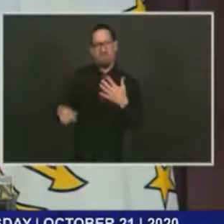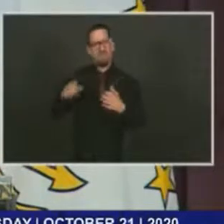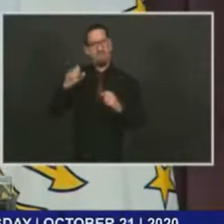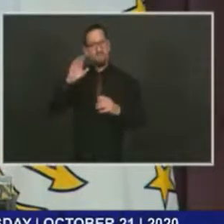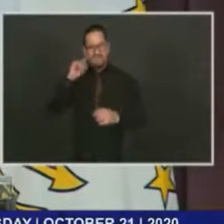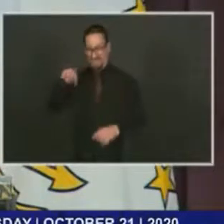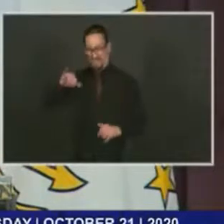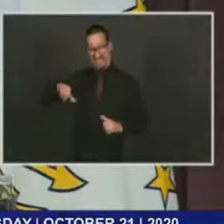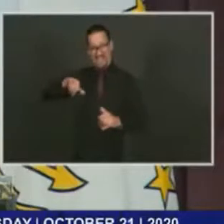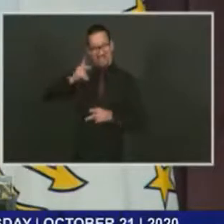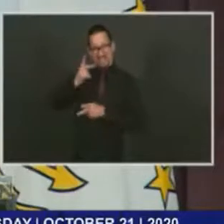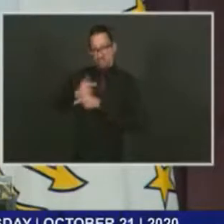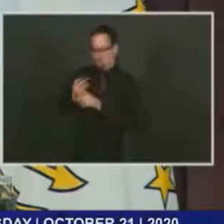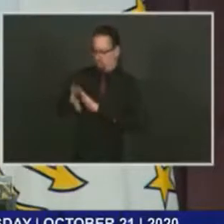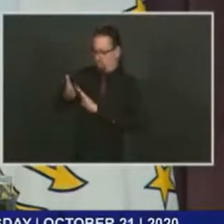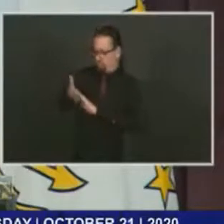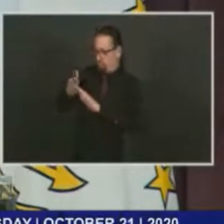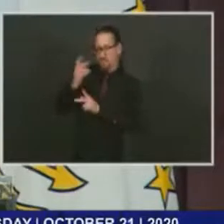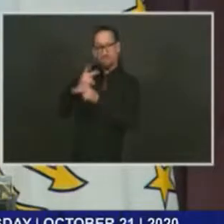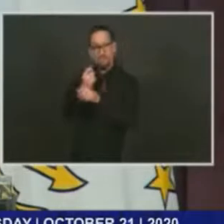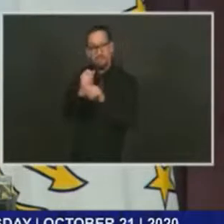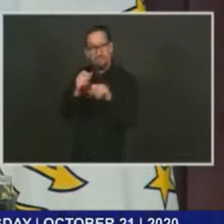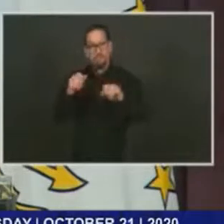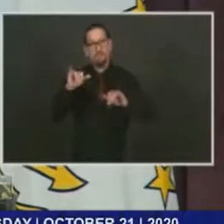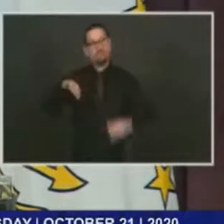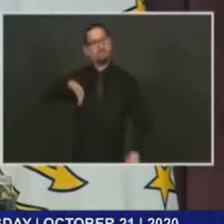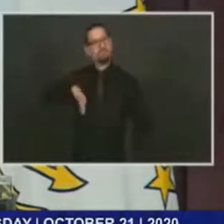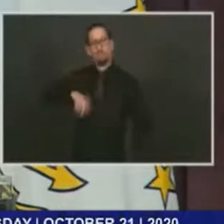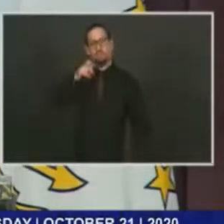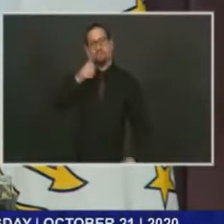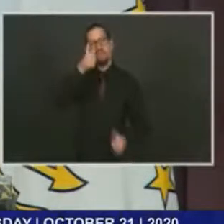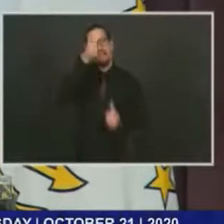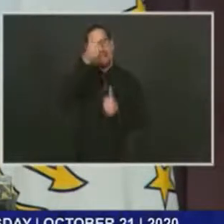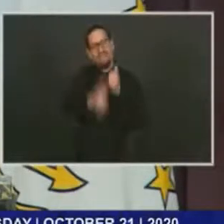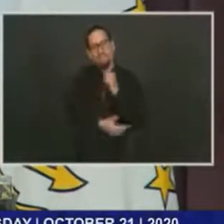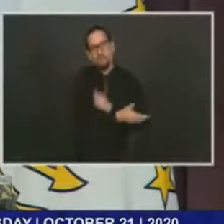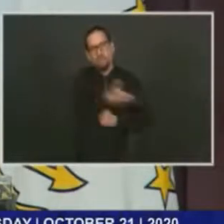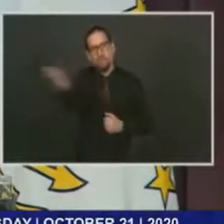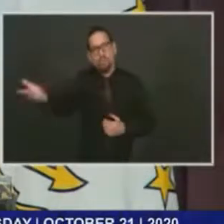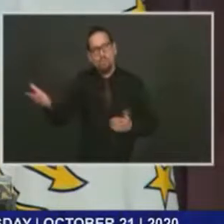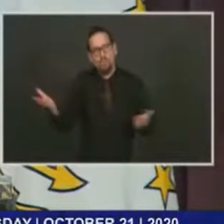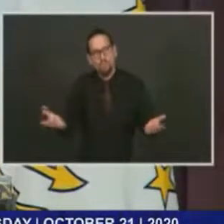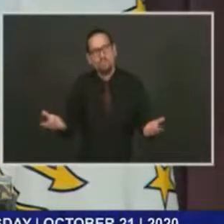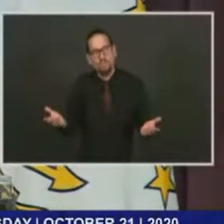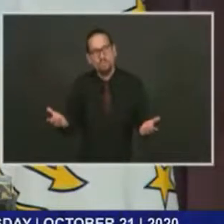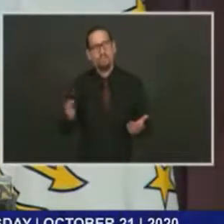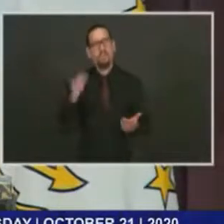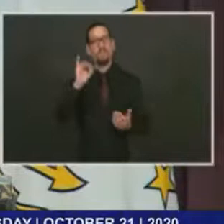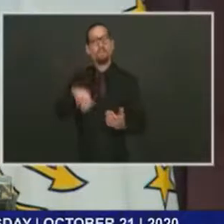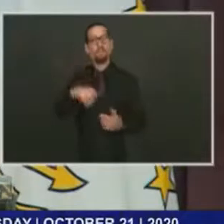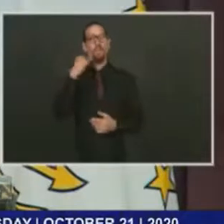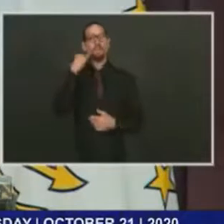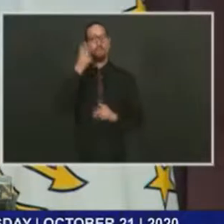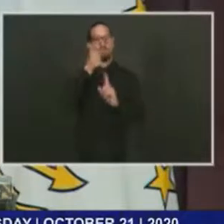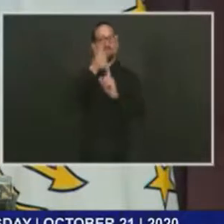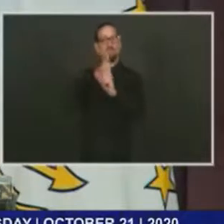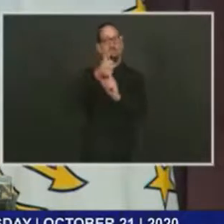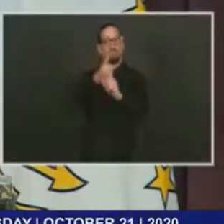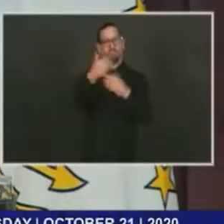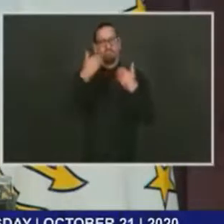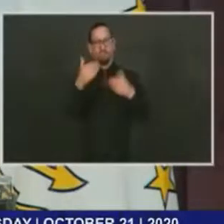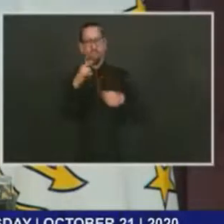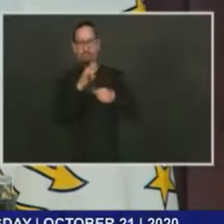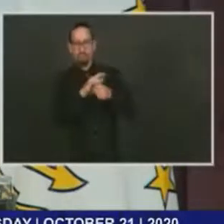reality is, if you're traveling, you're seeing people who are not part of your consistent group. By definition, if you're traveling to